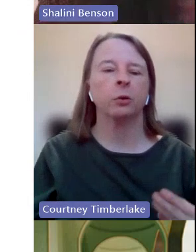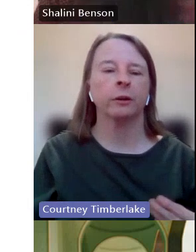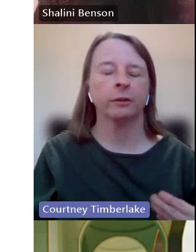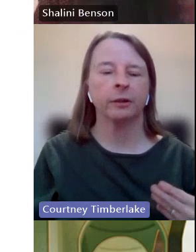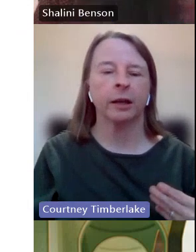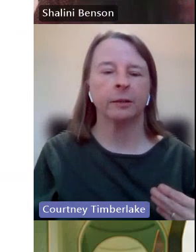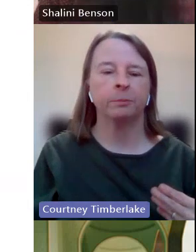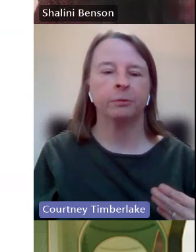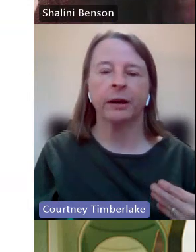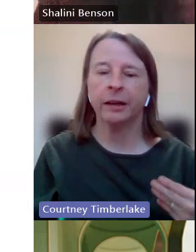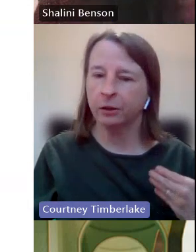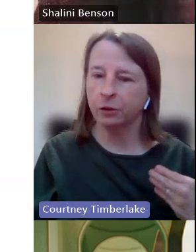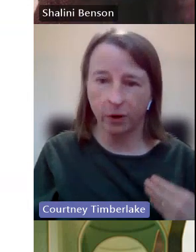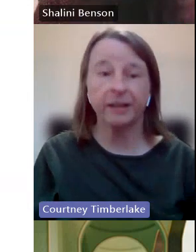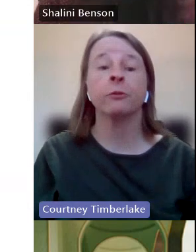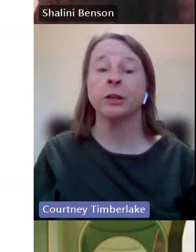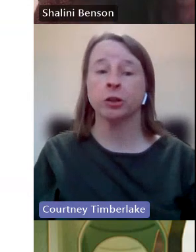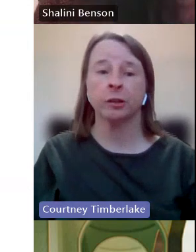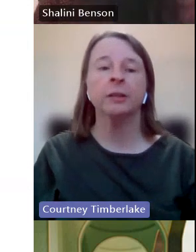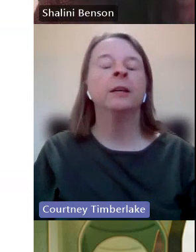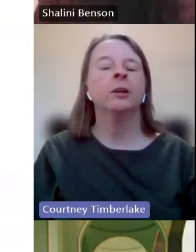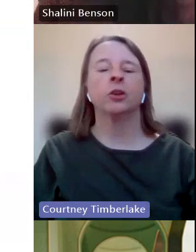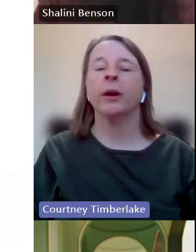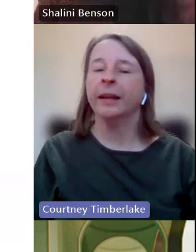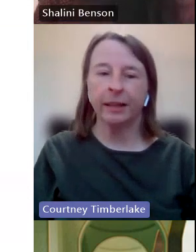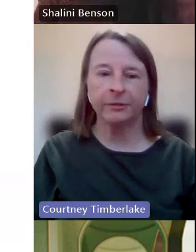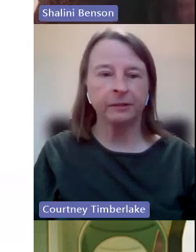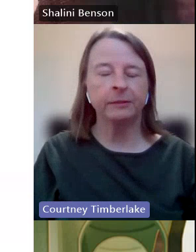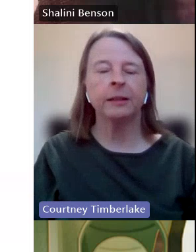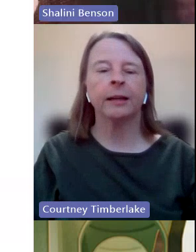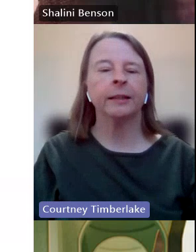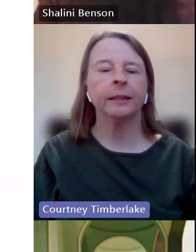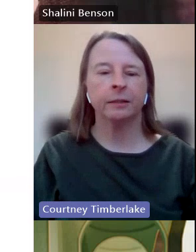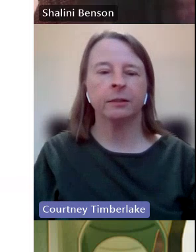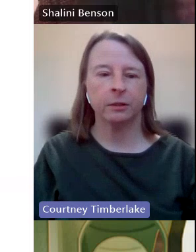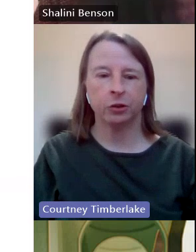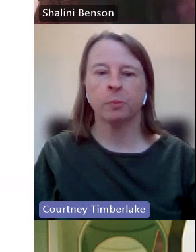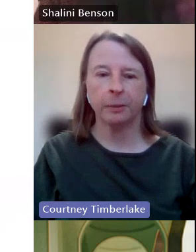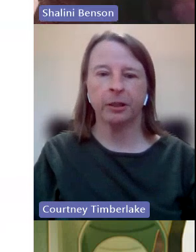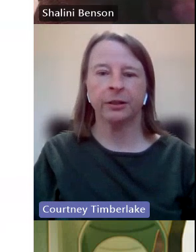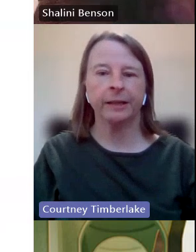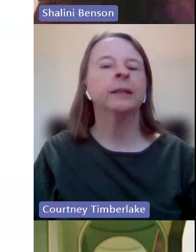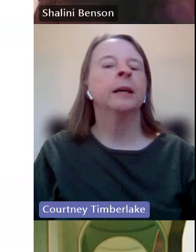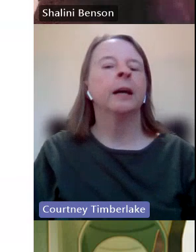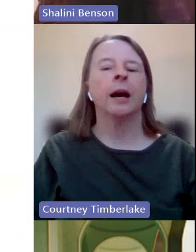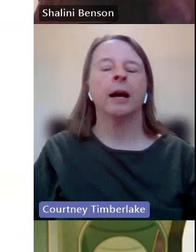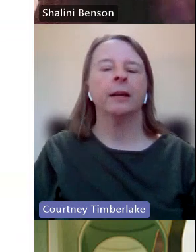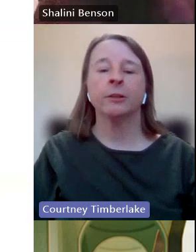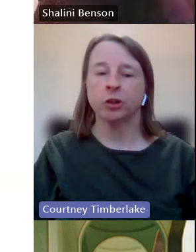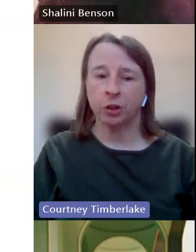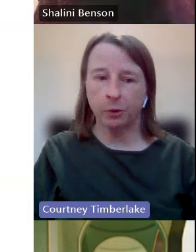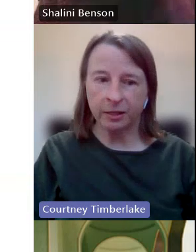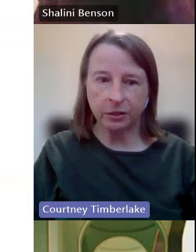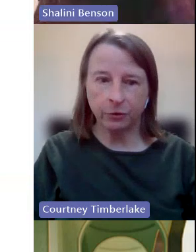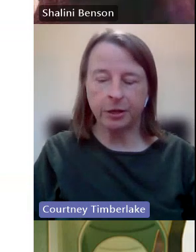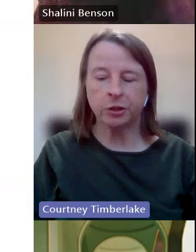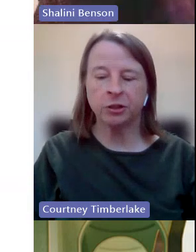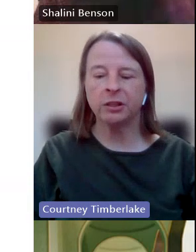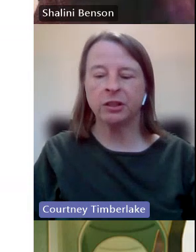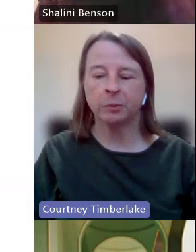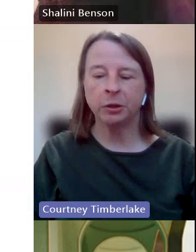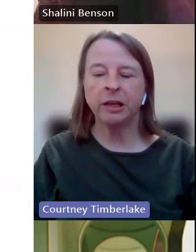sure that you are providing the right information. So A11 is your Bible on that. Not just the